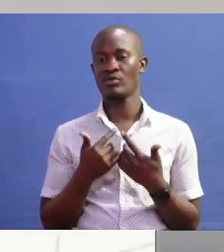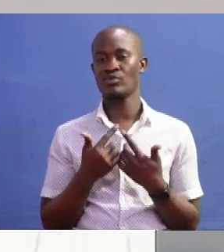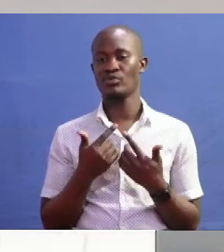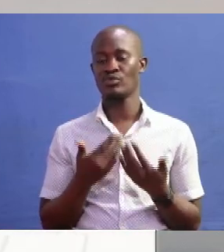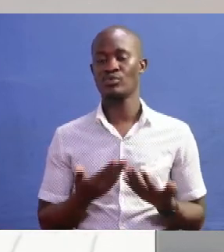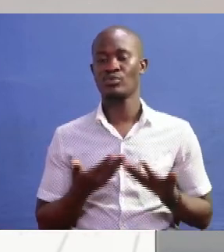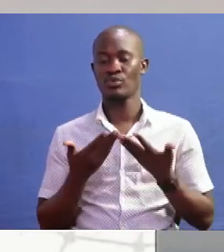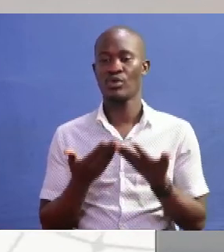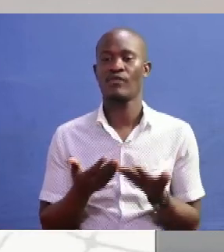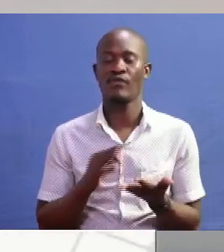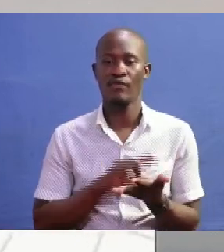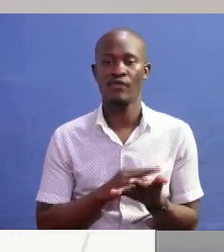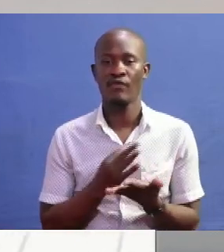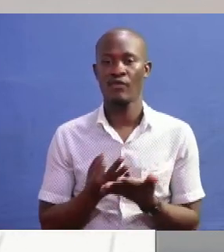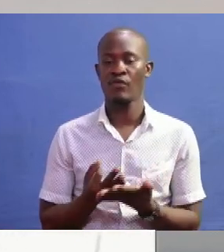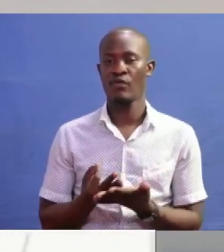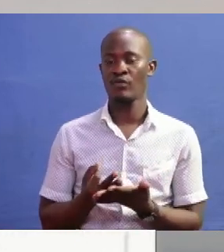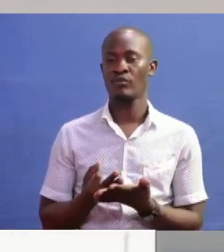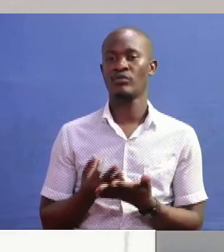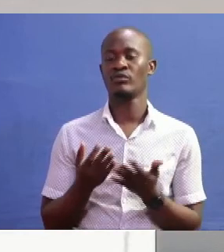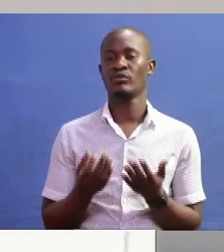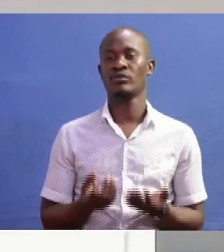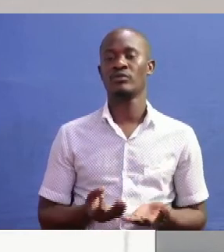give you financial advice.